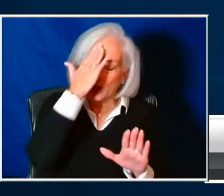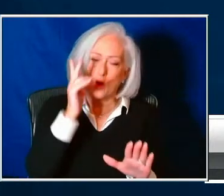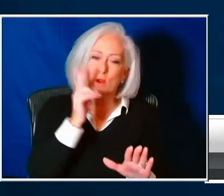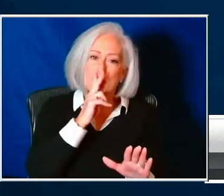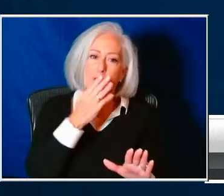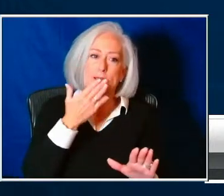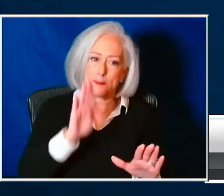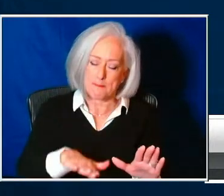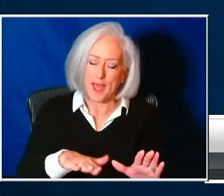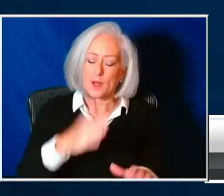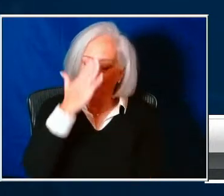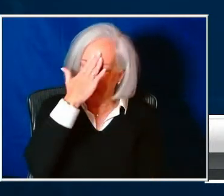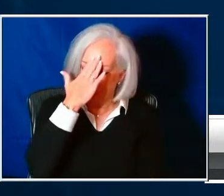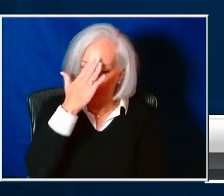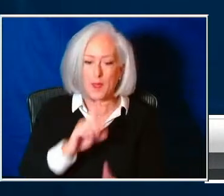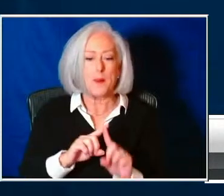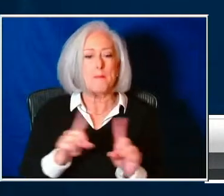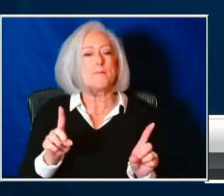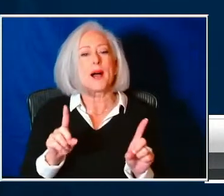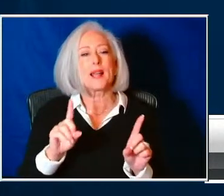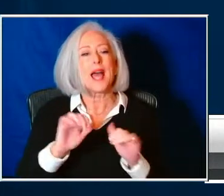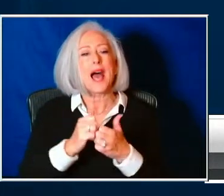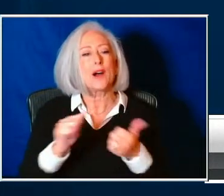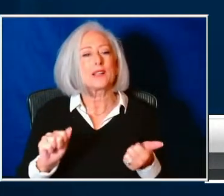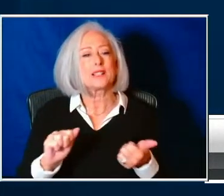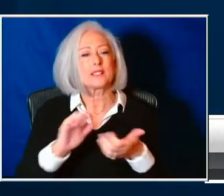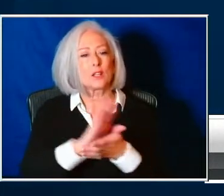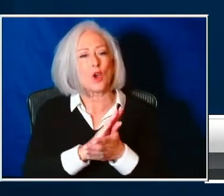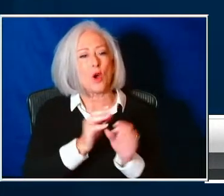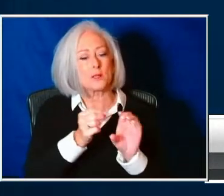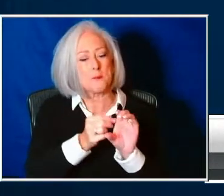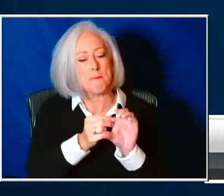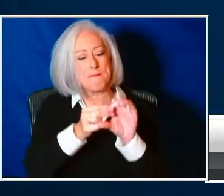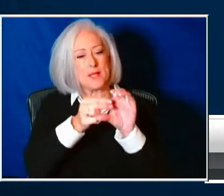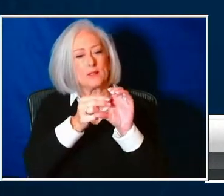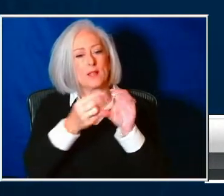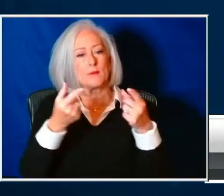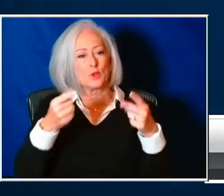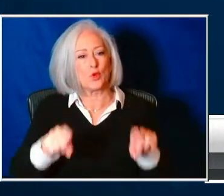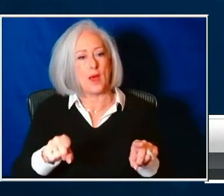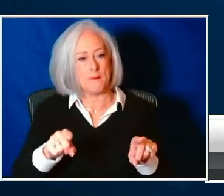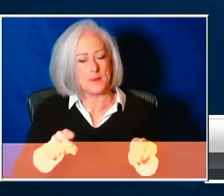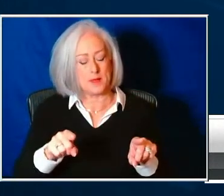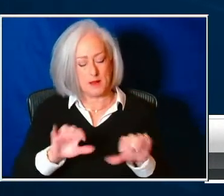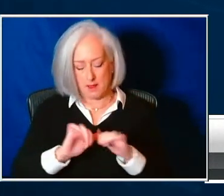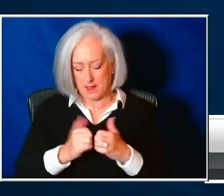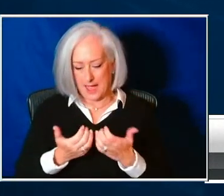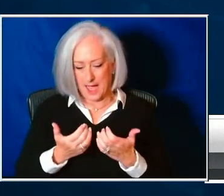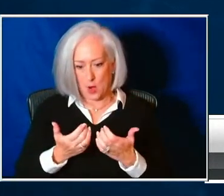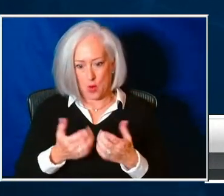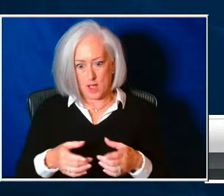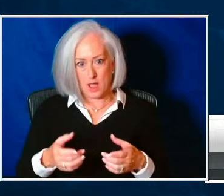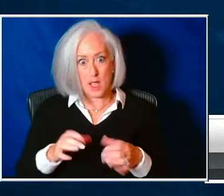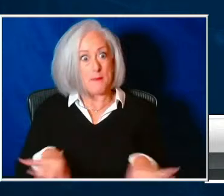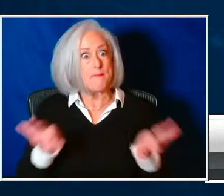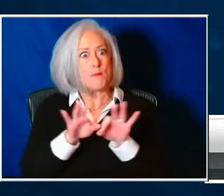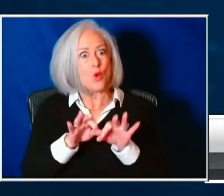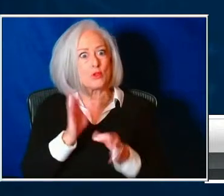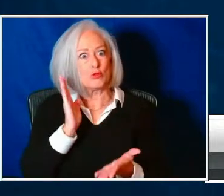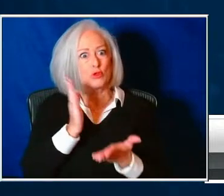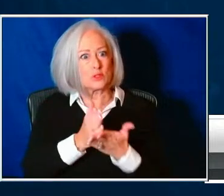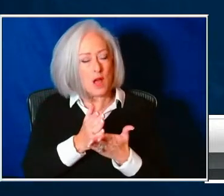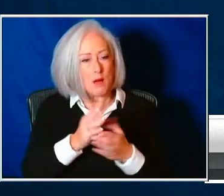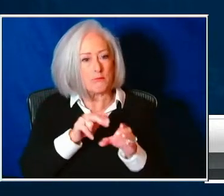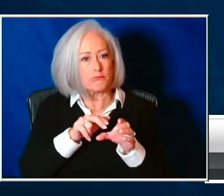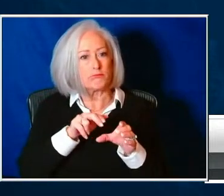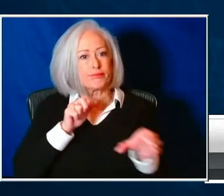about that, but how does it cause the buildup? And how important is quitting smoking to stopping the progression